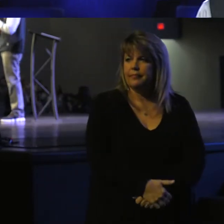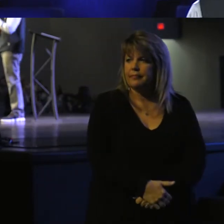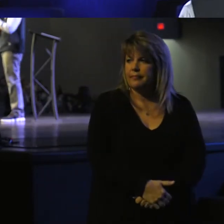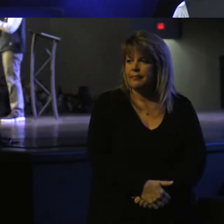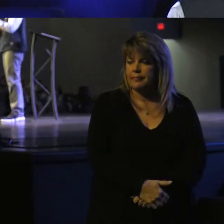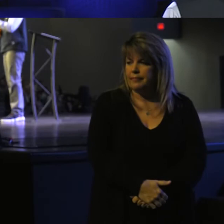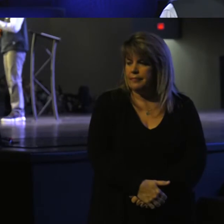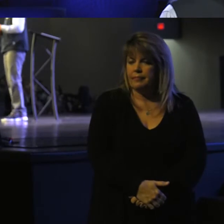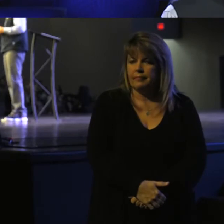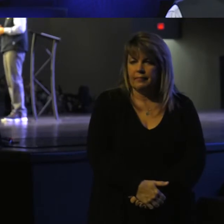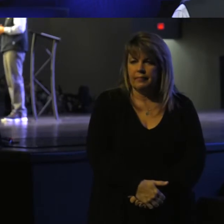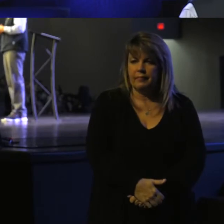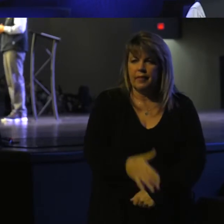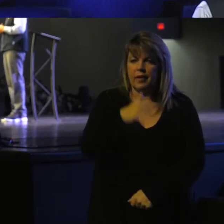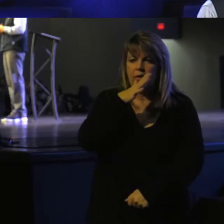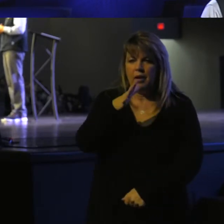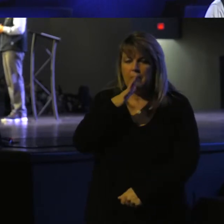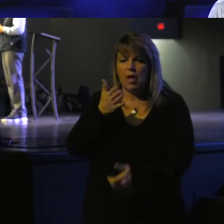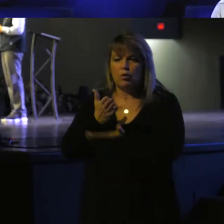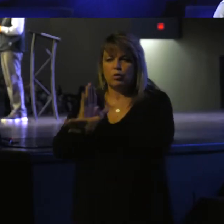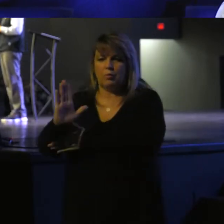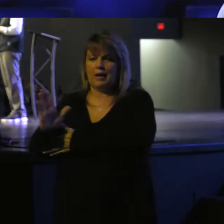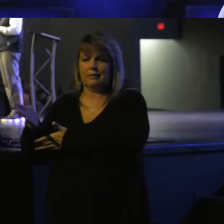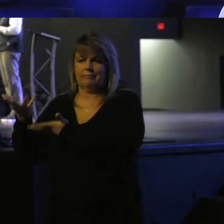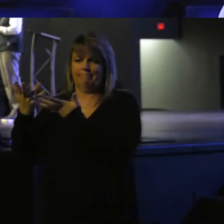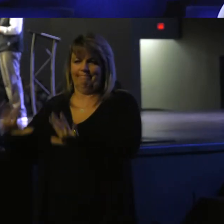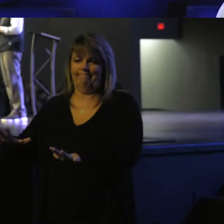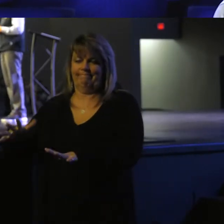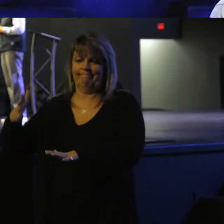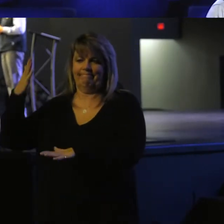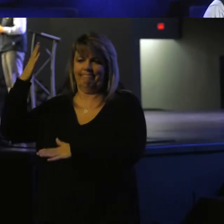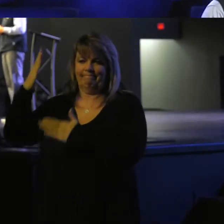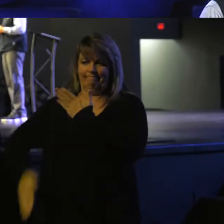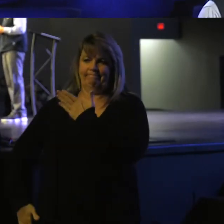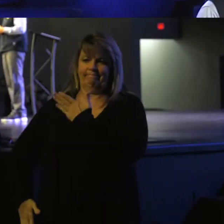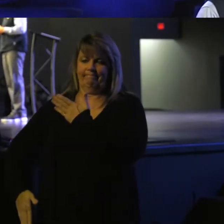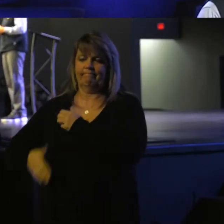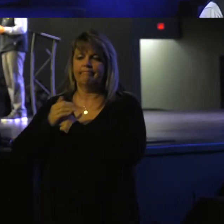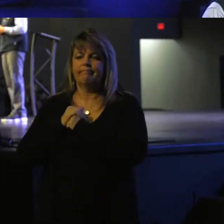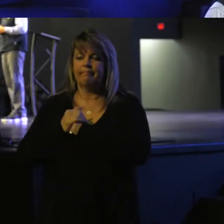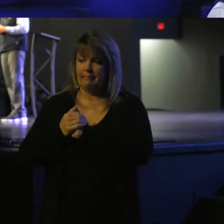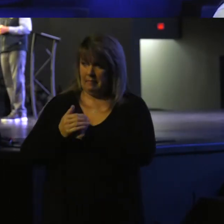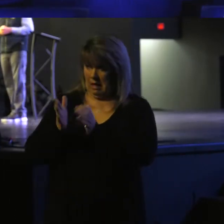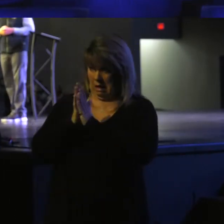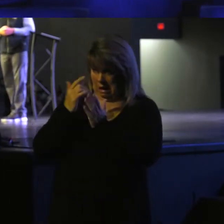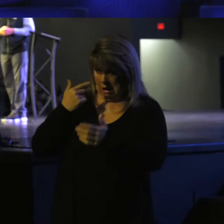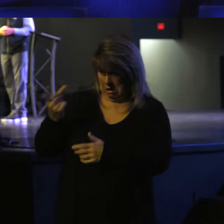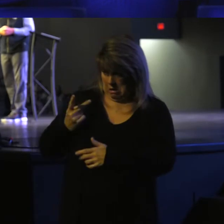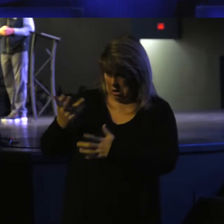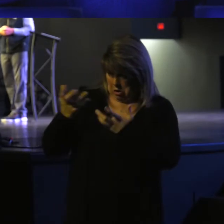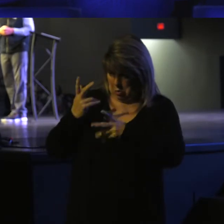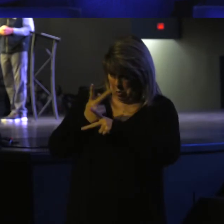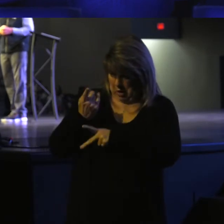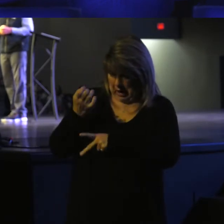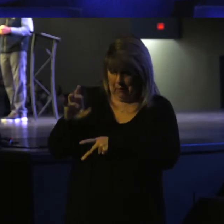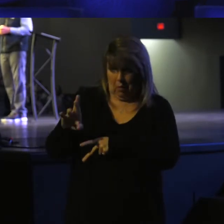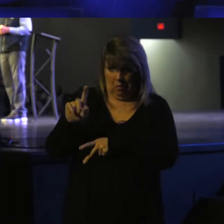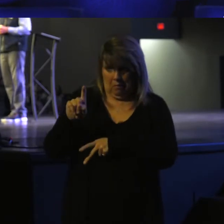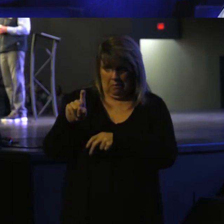when her mother's rights were terminated, they asked us, do you want to keep her?